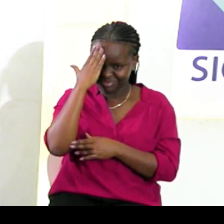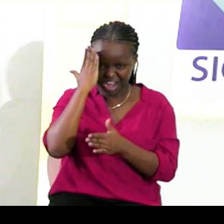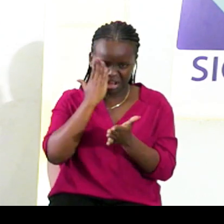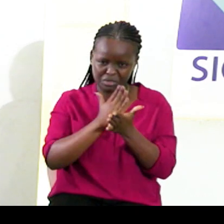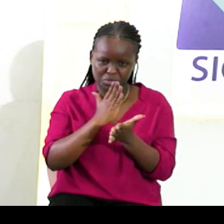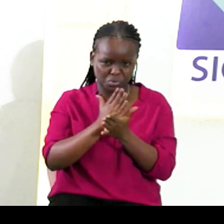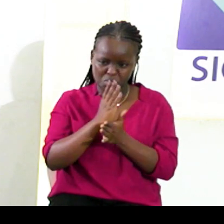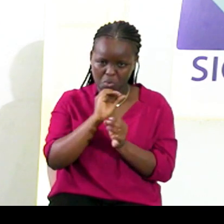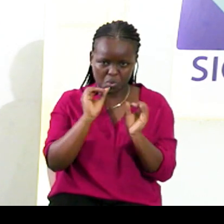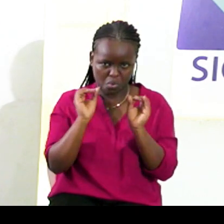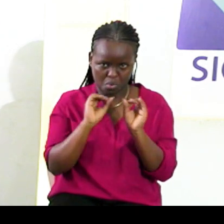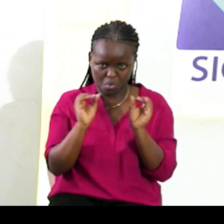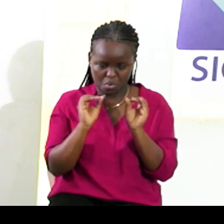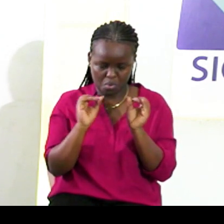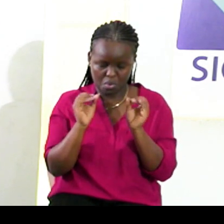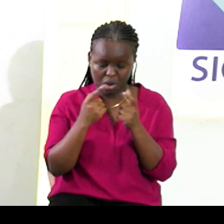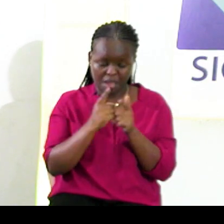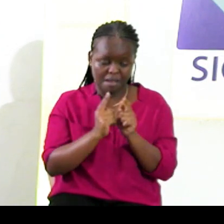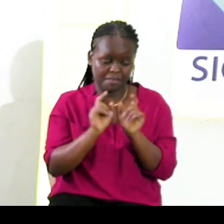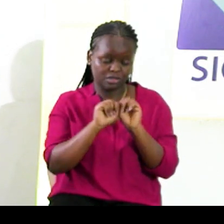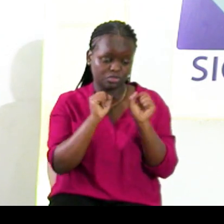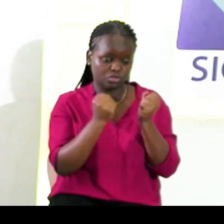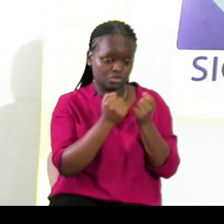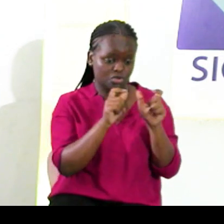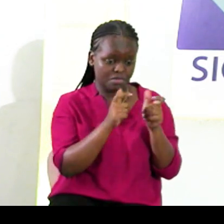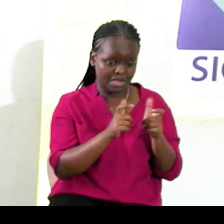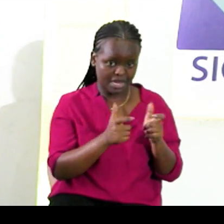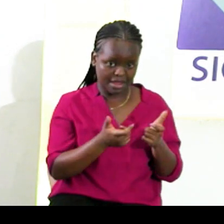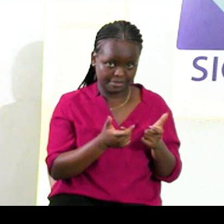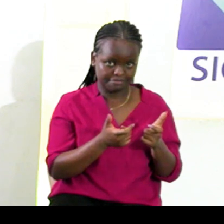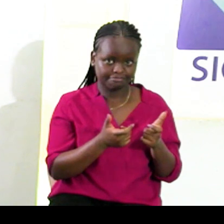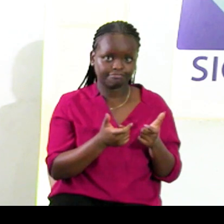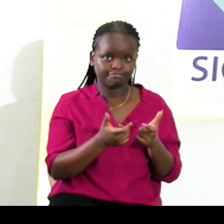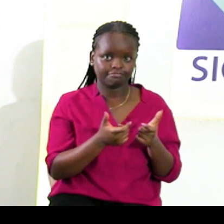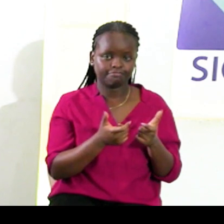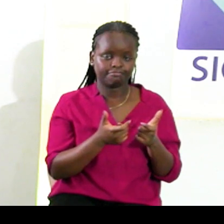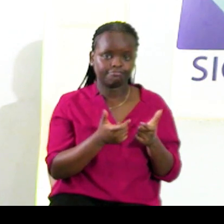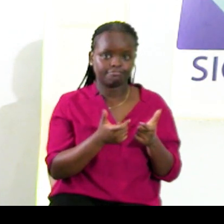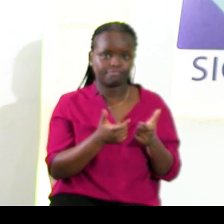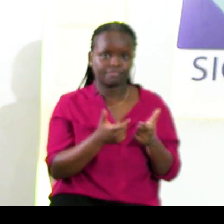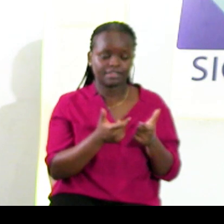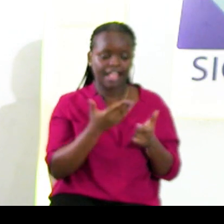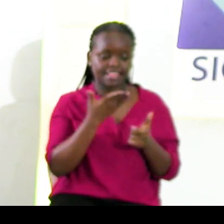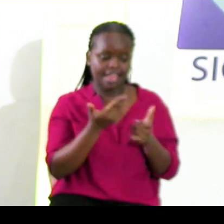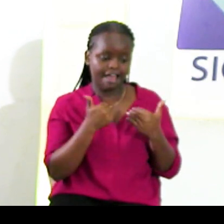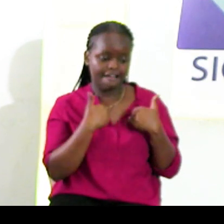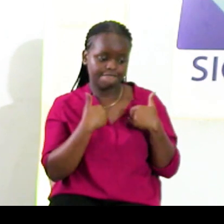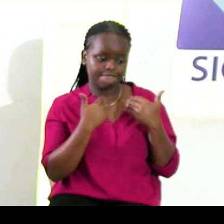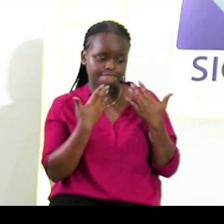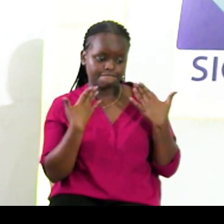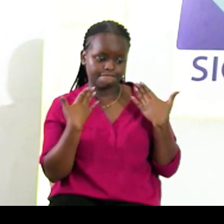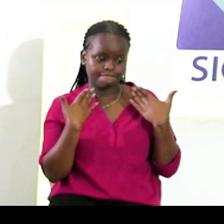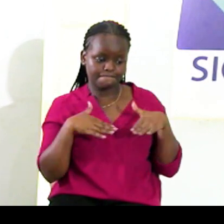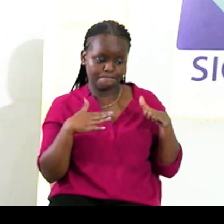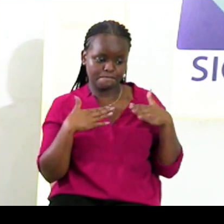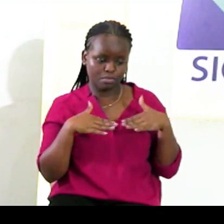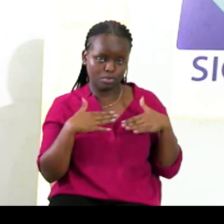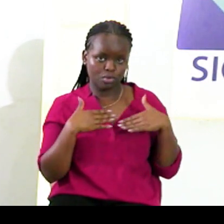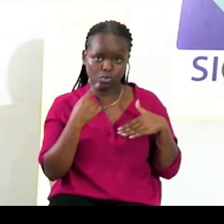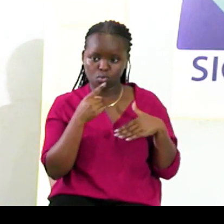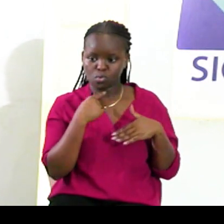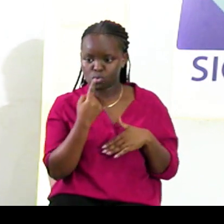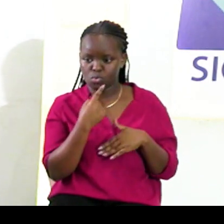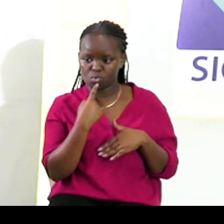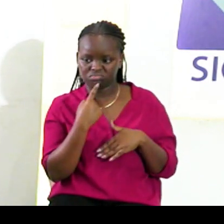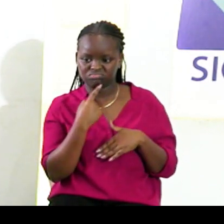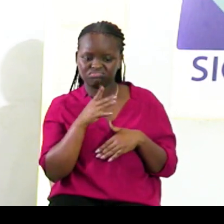don't excel. But on social media, in as much as there are people who talk carelessly